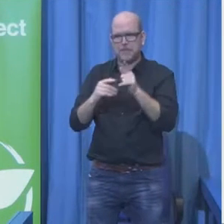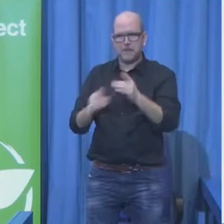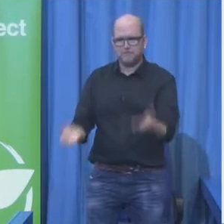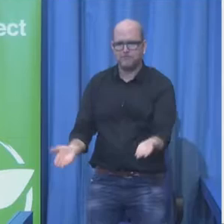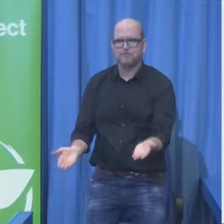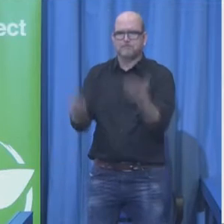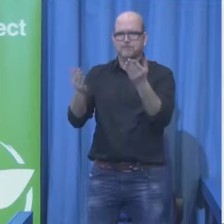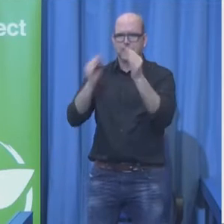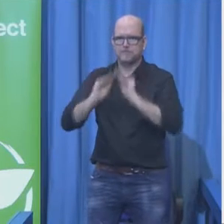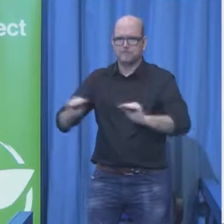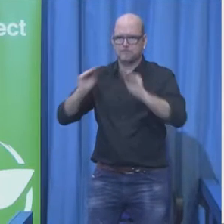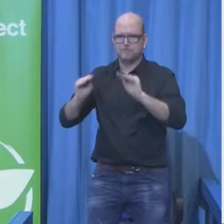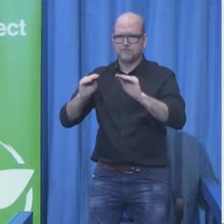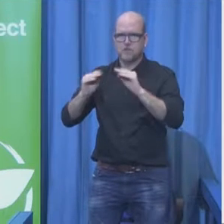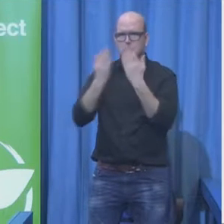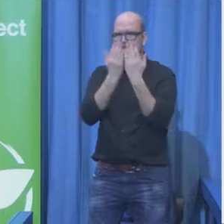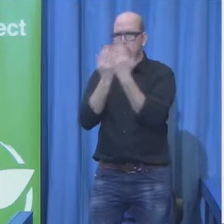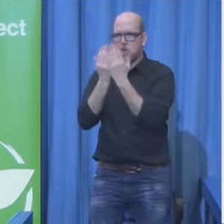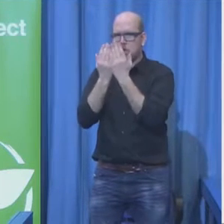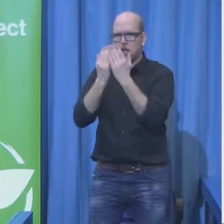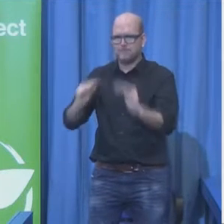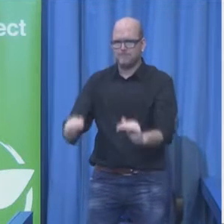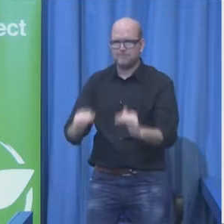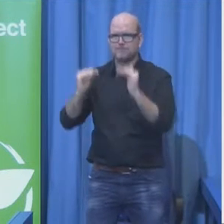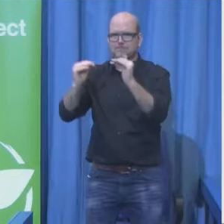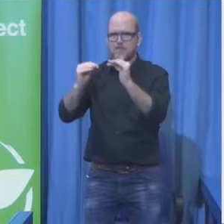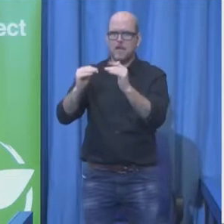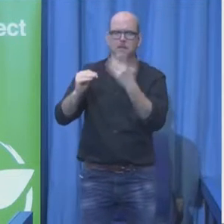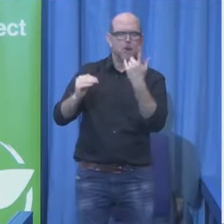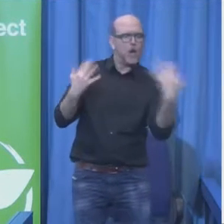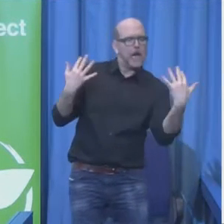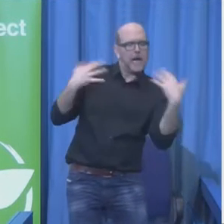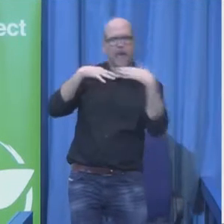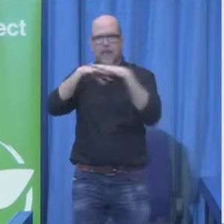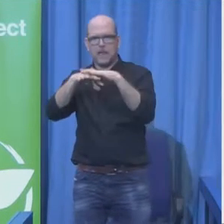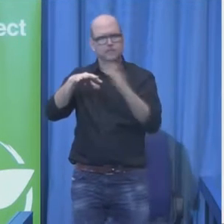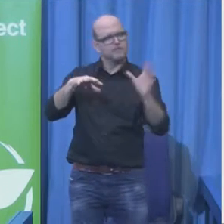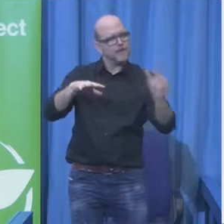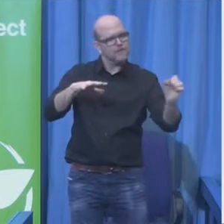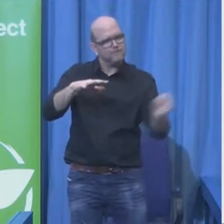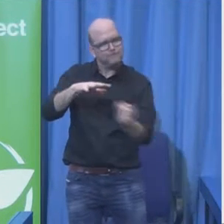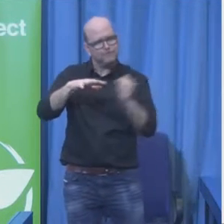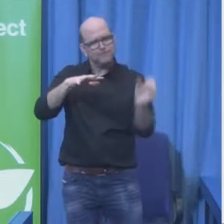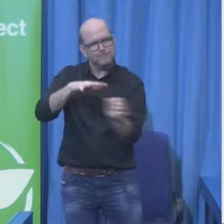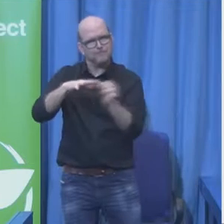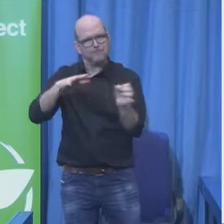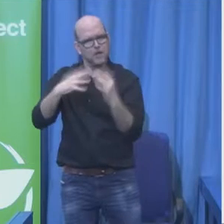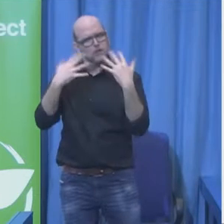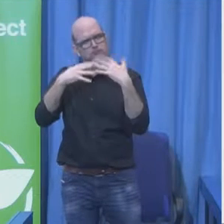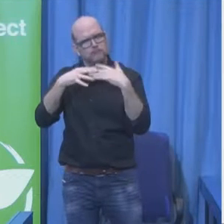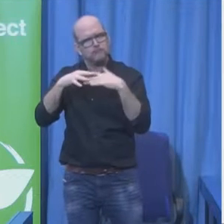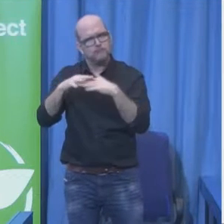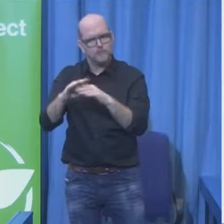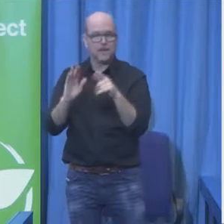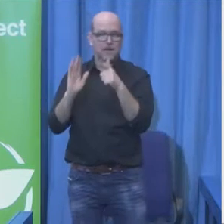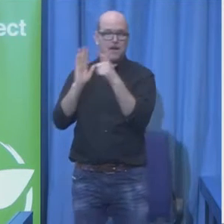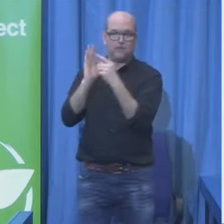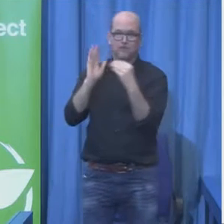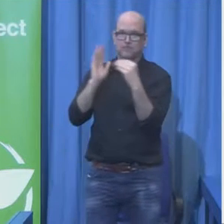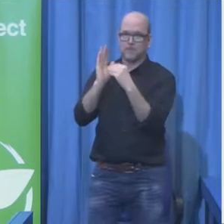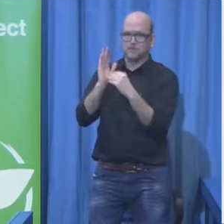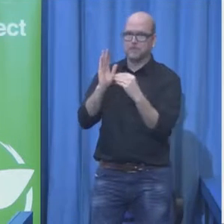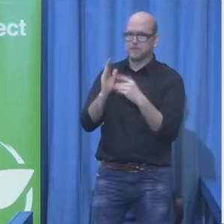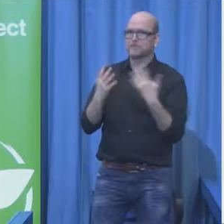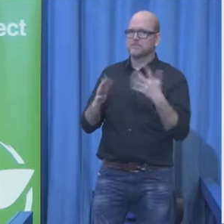inclusive. And also to increase, the number of children with disabilities that are receiving an education, because, like I said